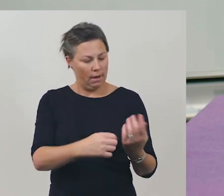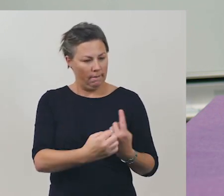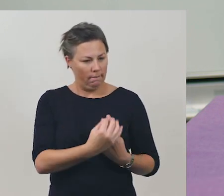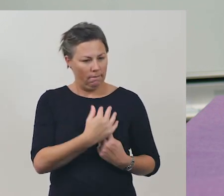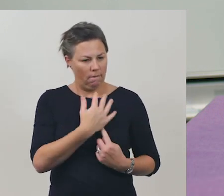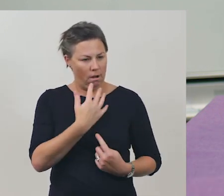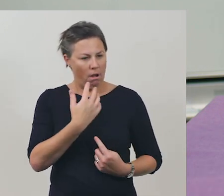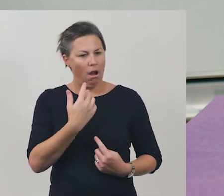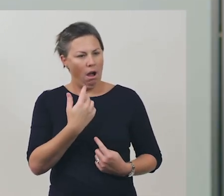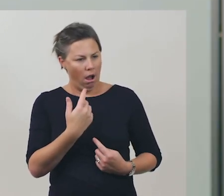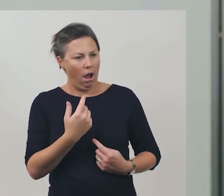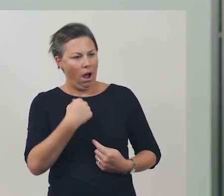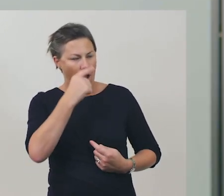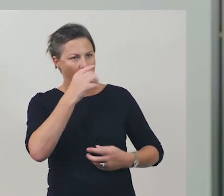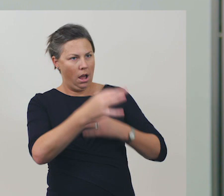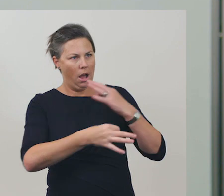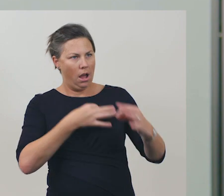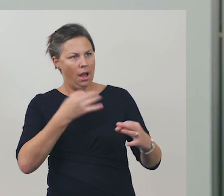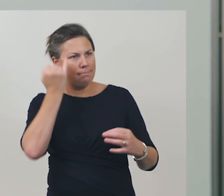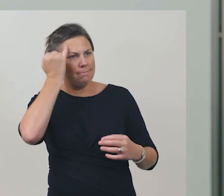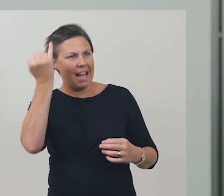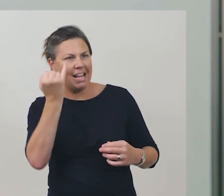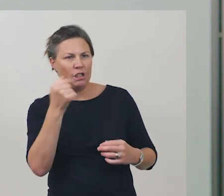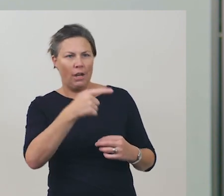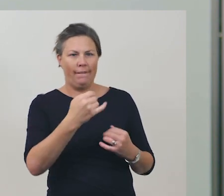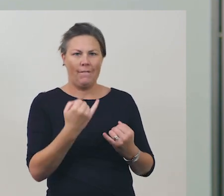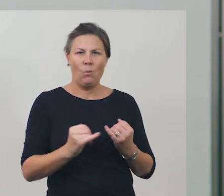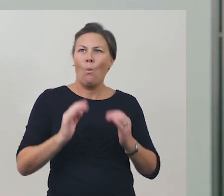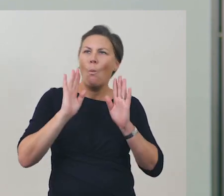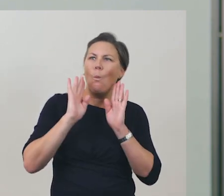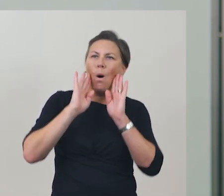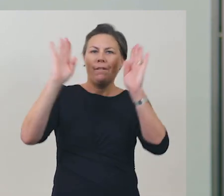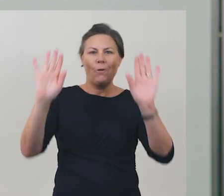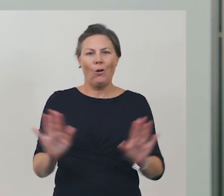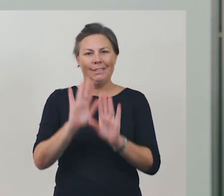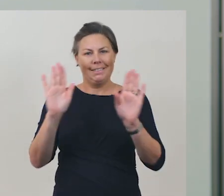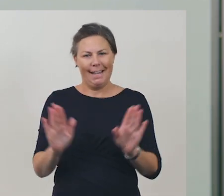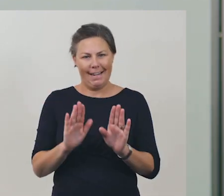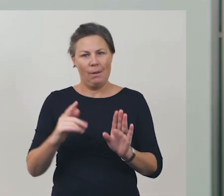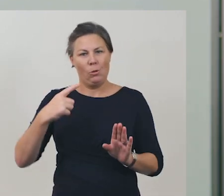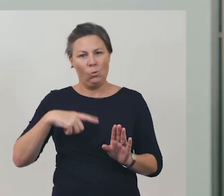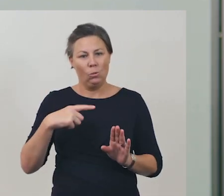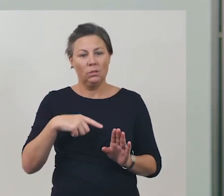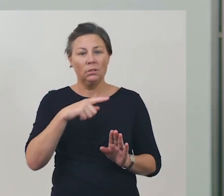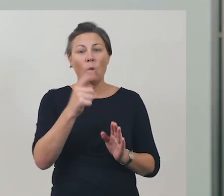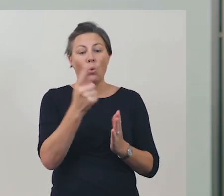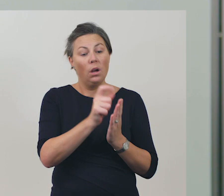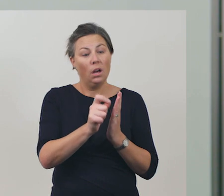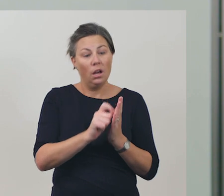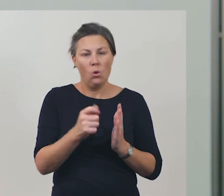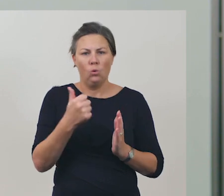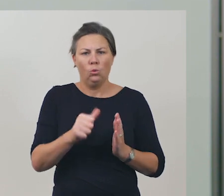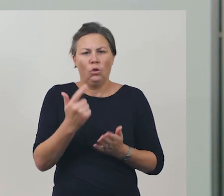wonderful experience because Corbyn used lots of positive, subjective language to describe his experiences. It